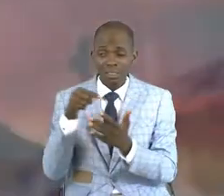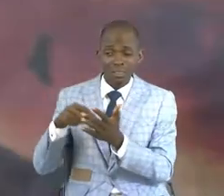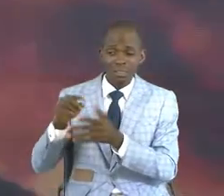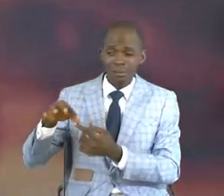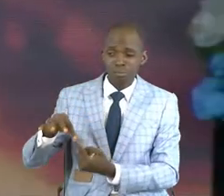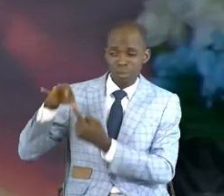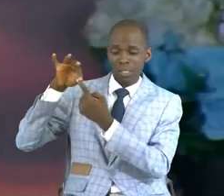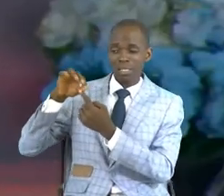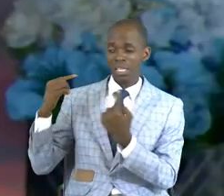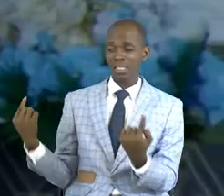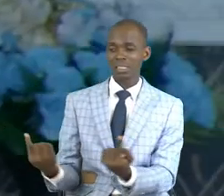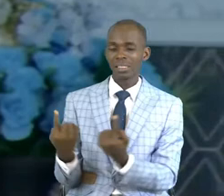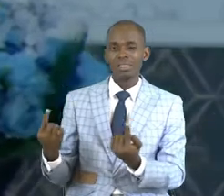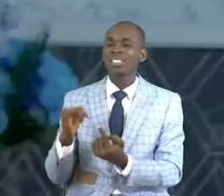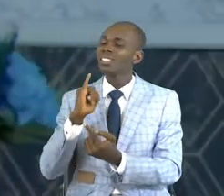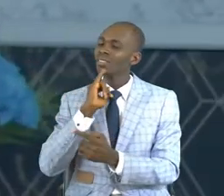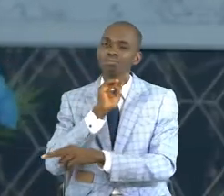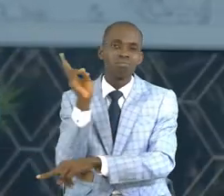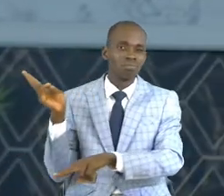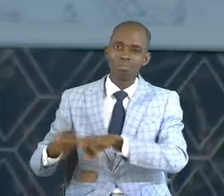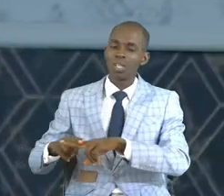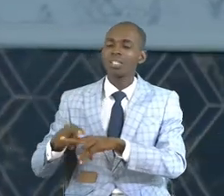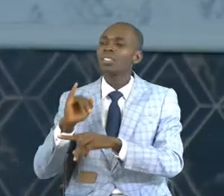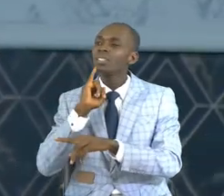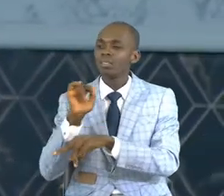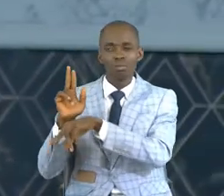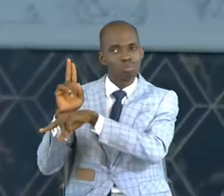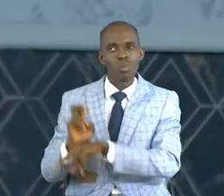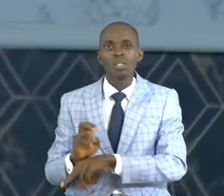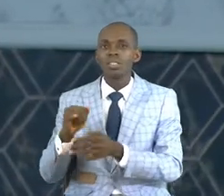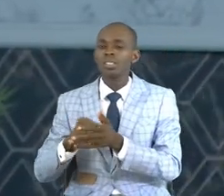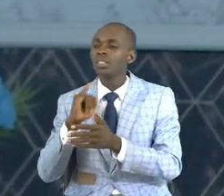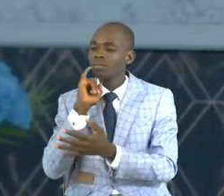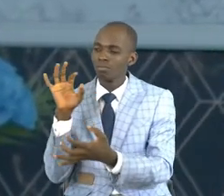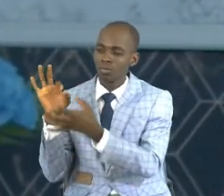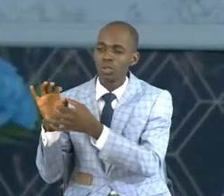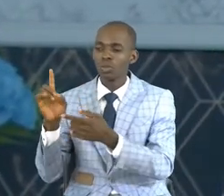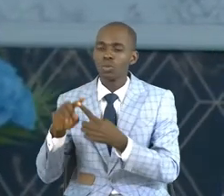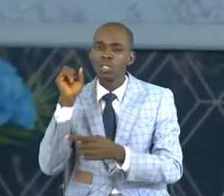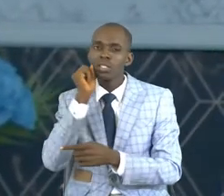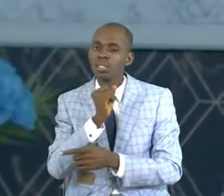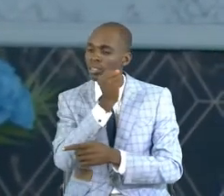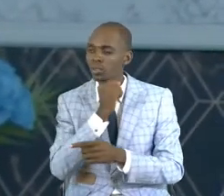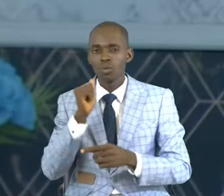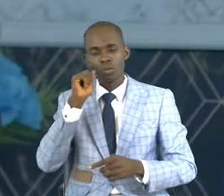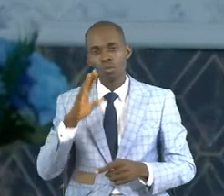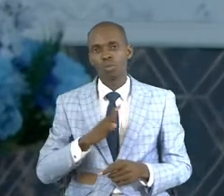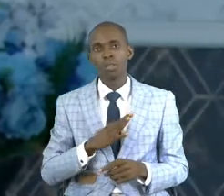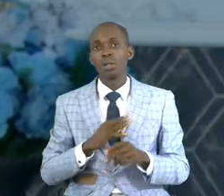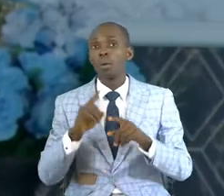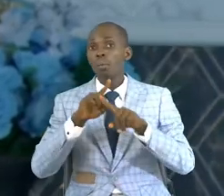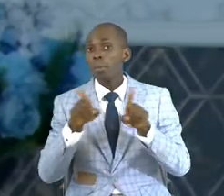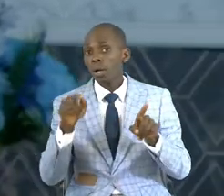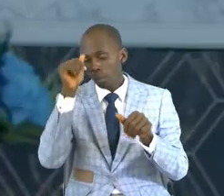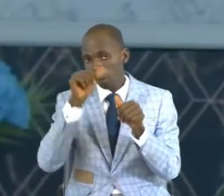is associated with being a single lady. But you know what the Bible says? That once